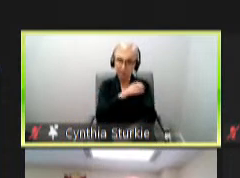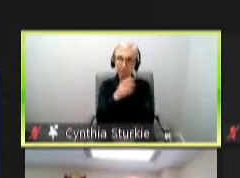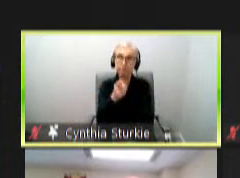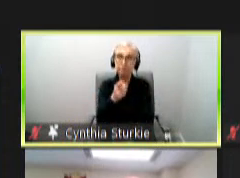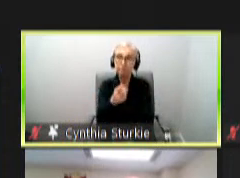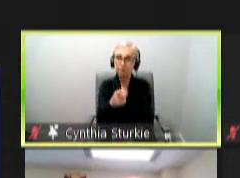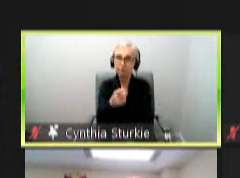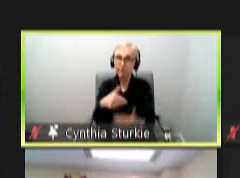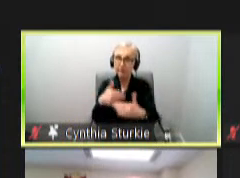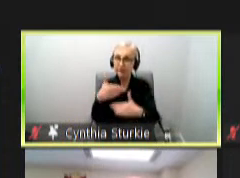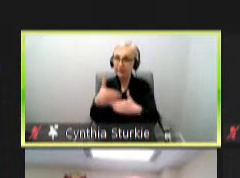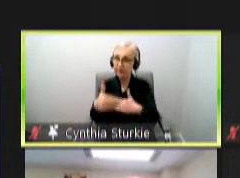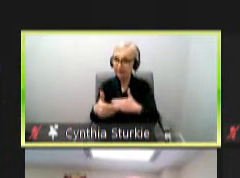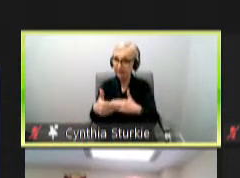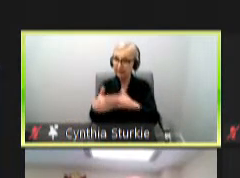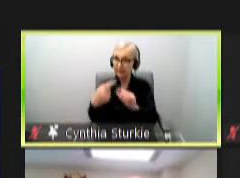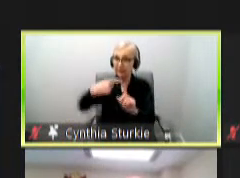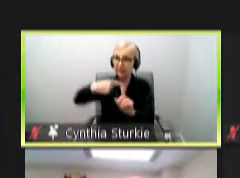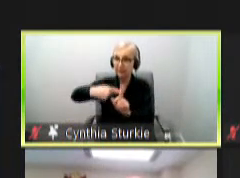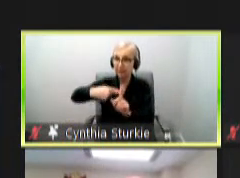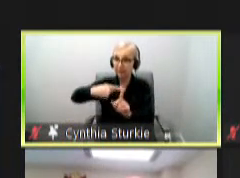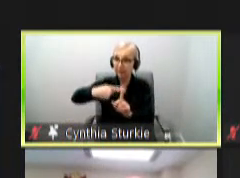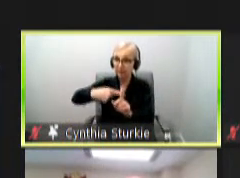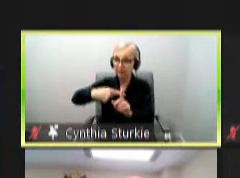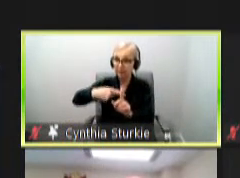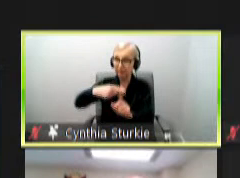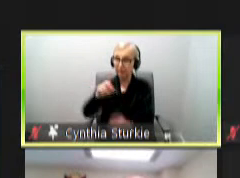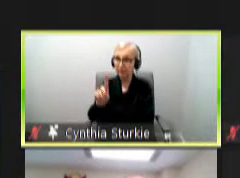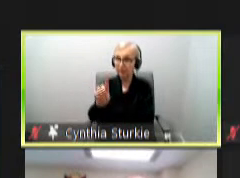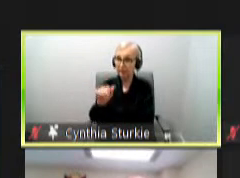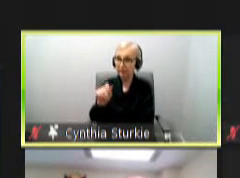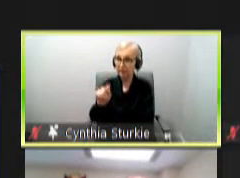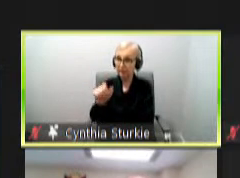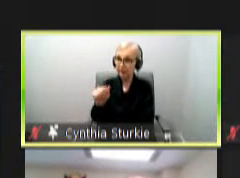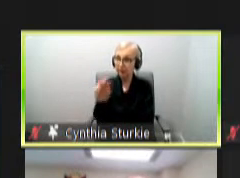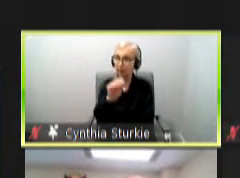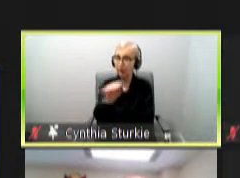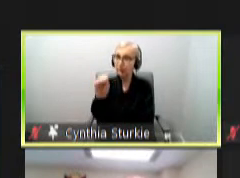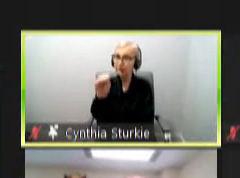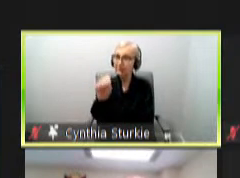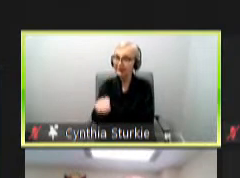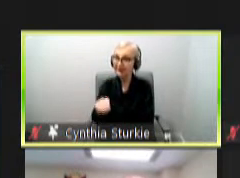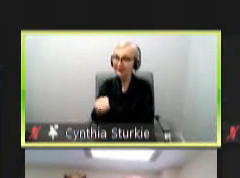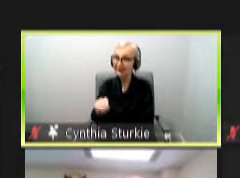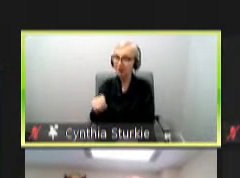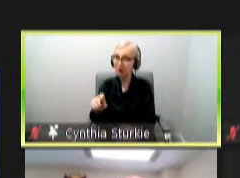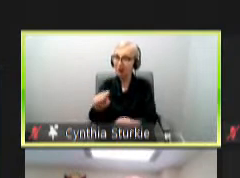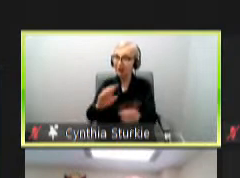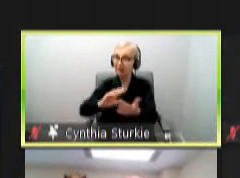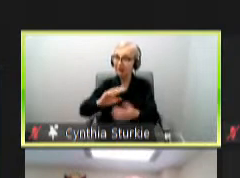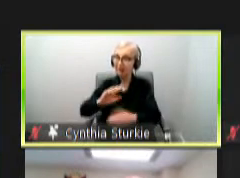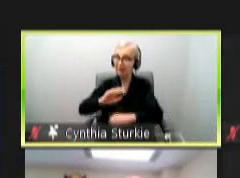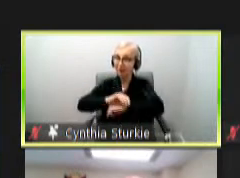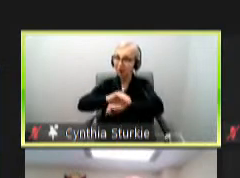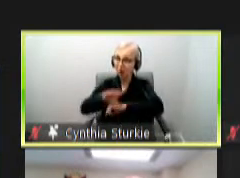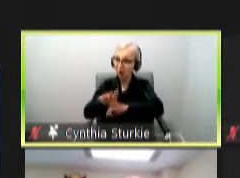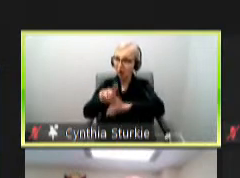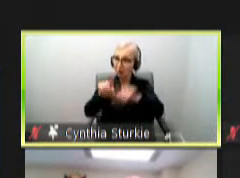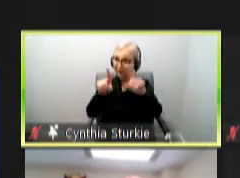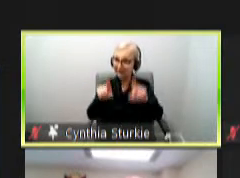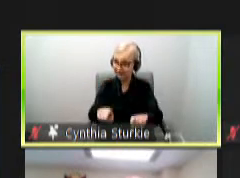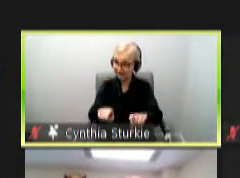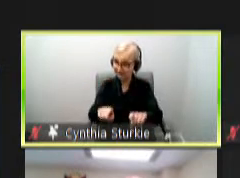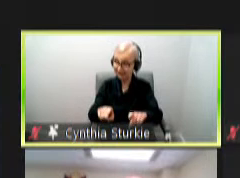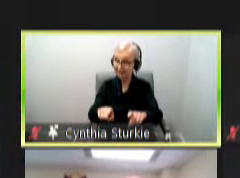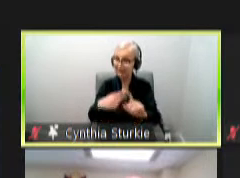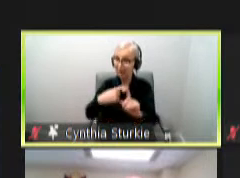You'll see that when we look at our positivity data, again, that's the percentage of PCR tests that come back positive for COVID-19. You'll see that